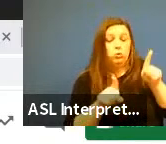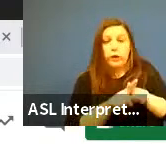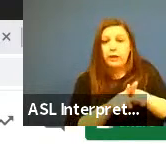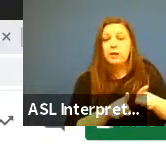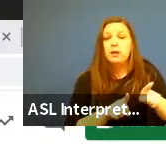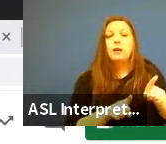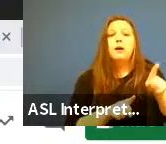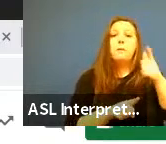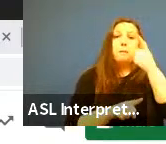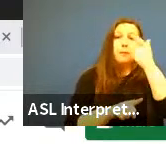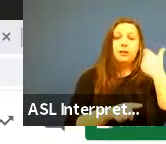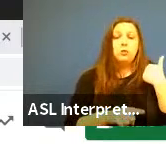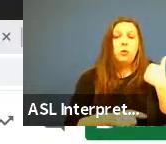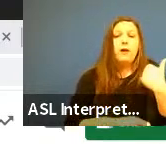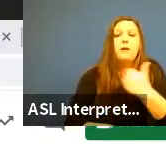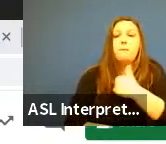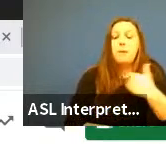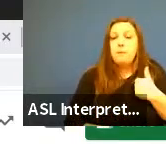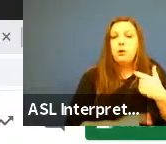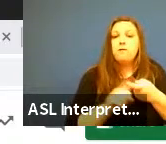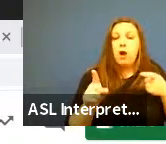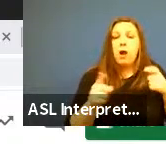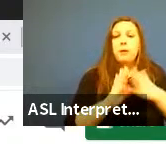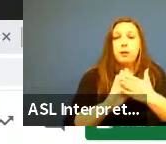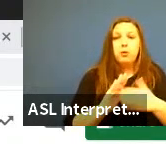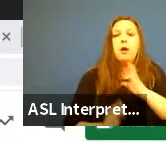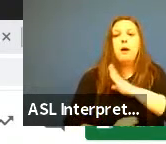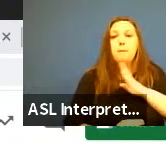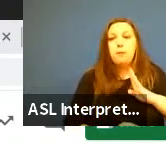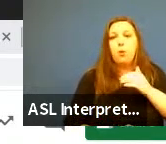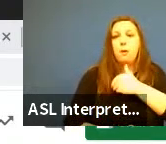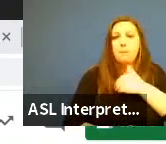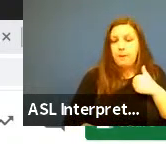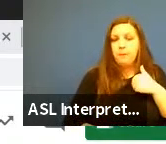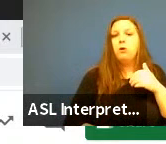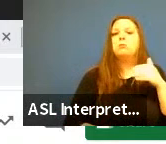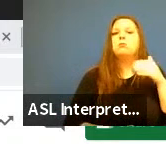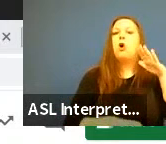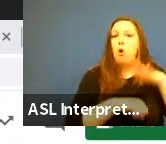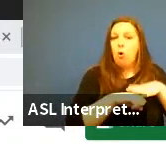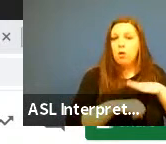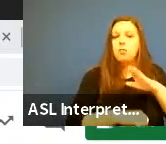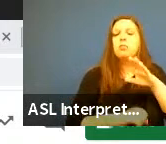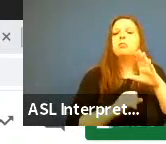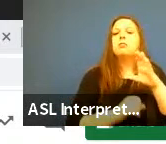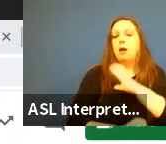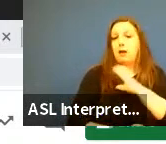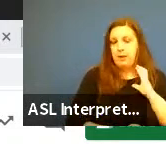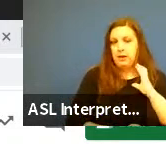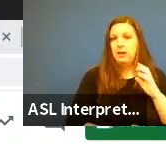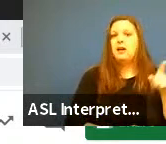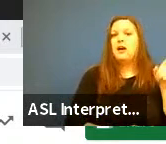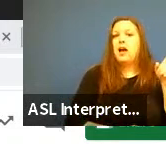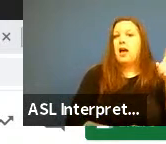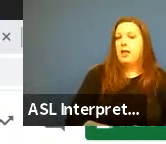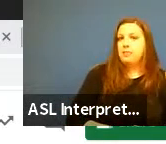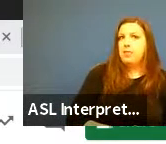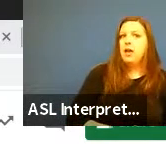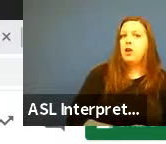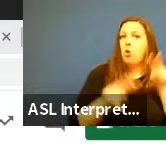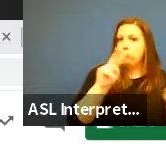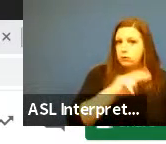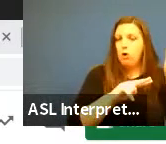have members from the community, you have a board member on that committee, and they're overseeing